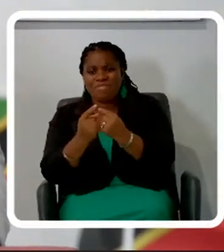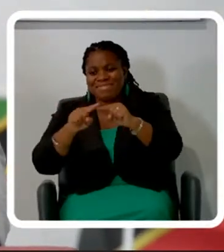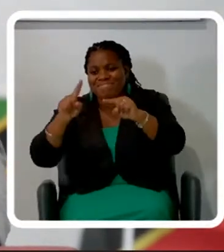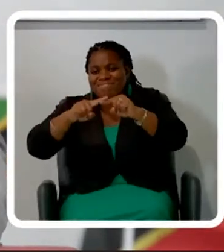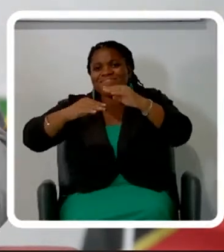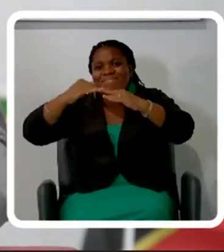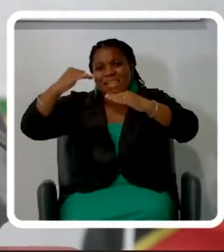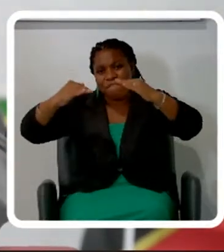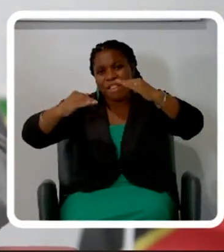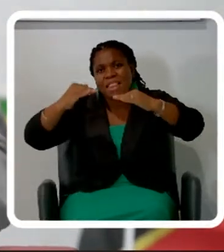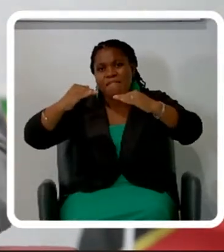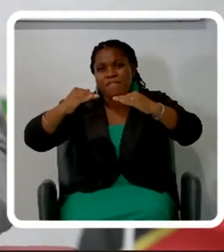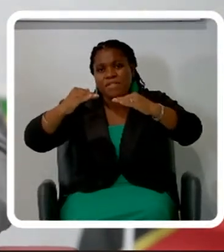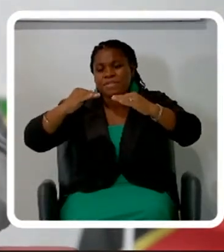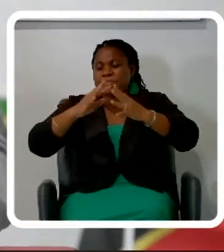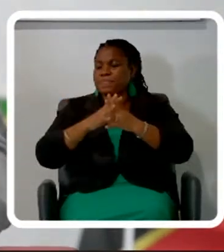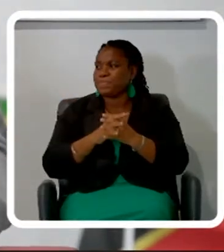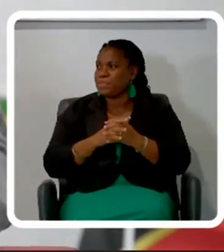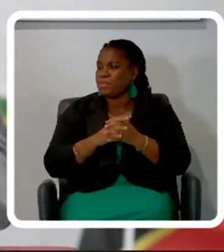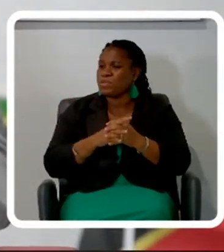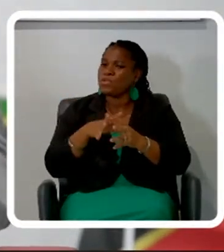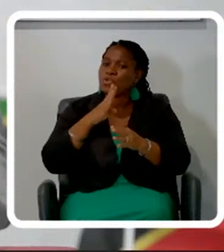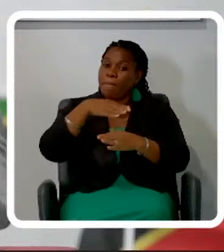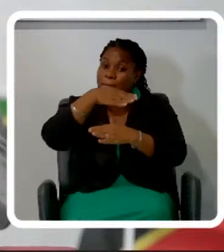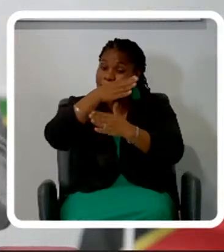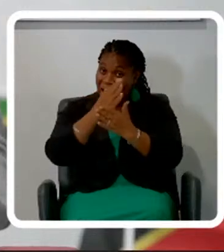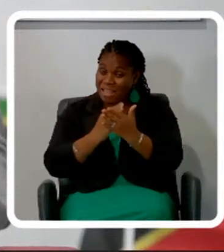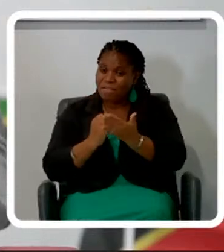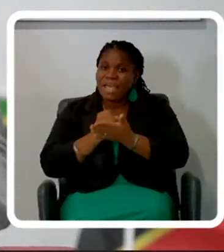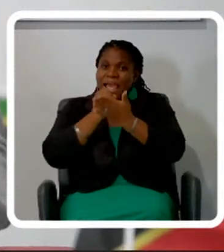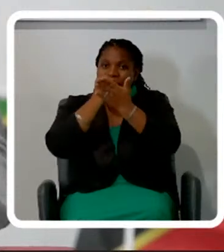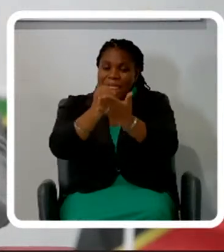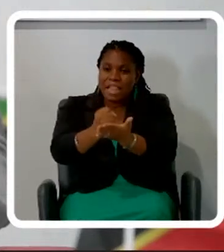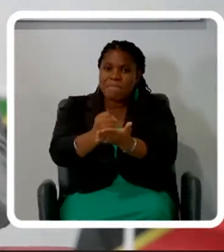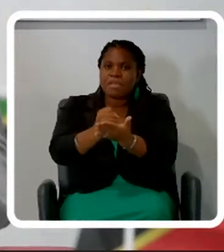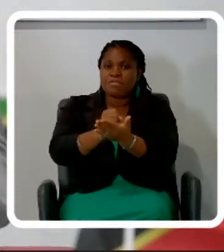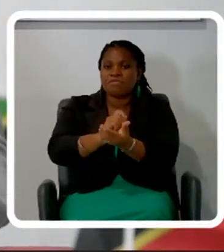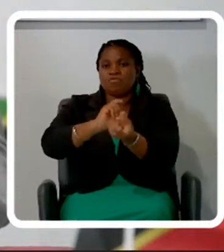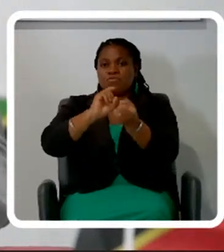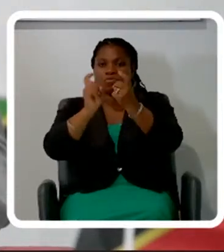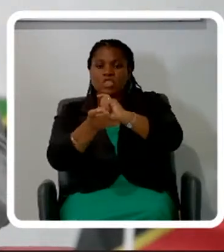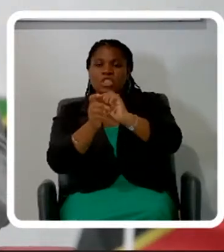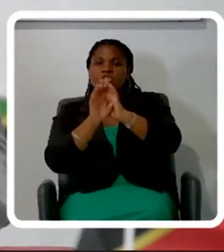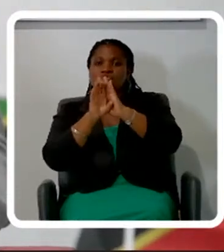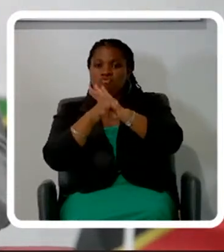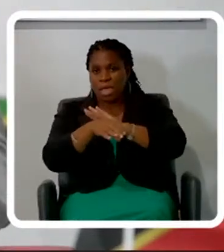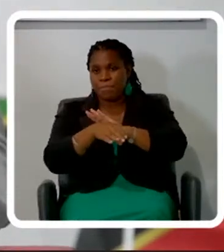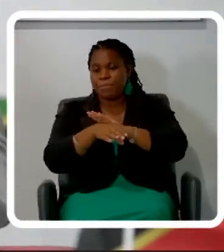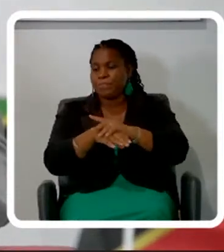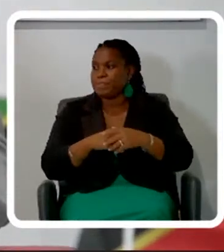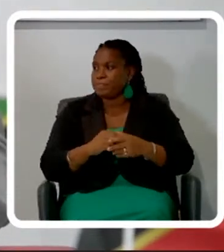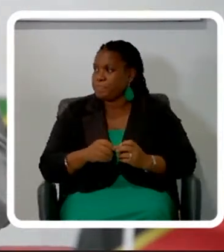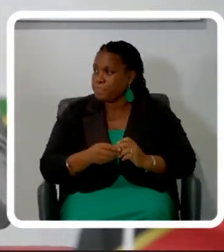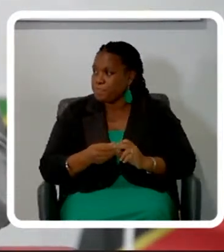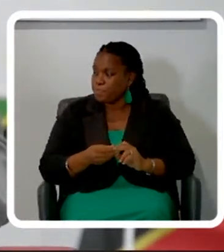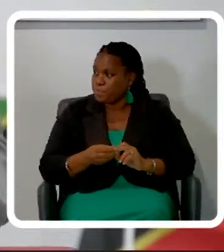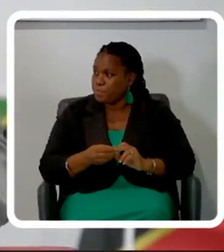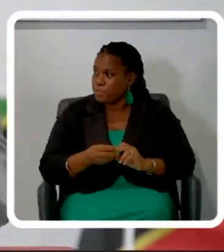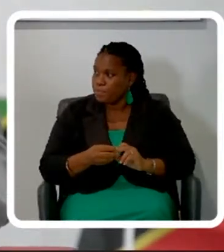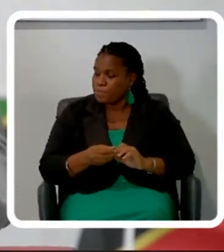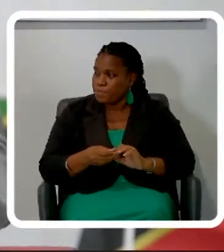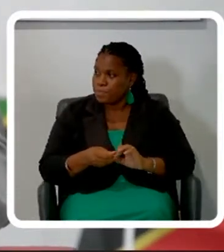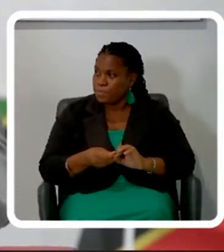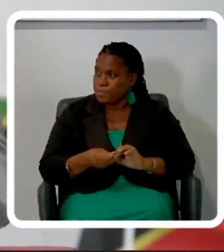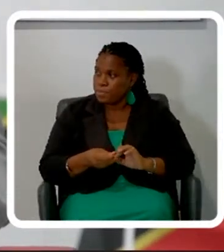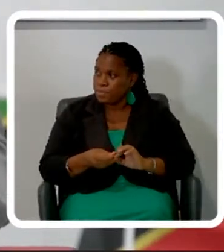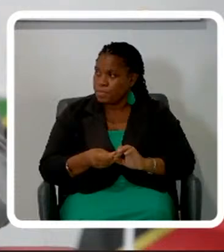are working towards. So we'll continue to build out that. And as we continue to build it out, it will be more refined to the point where